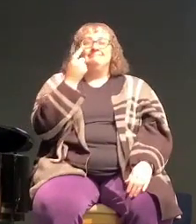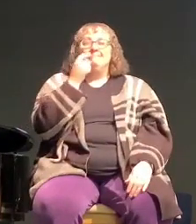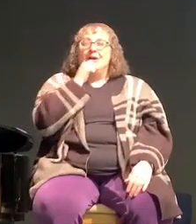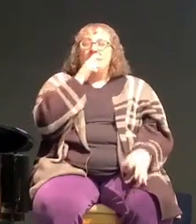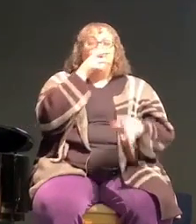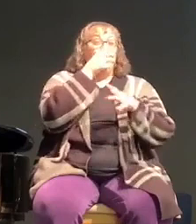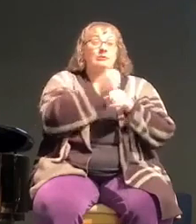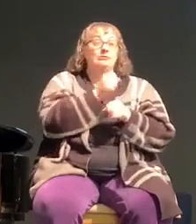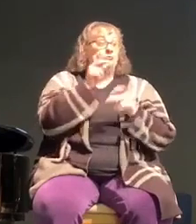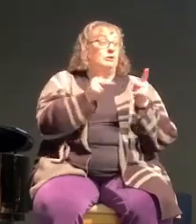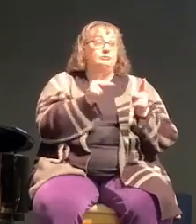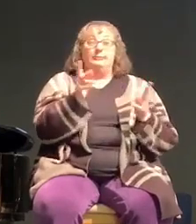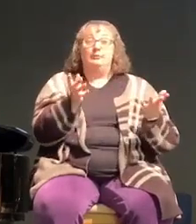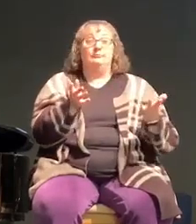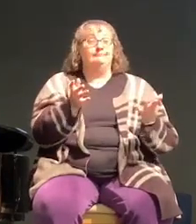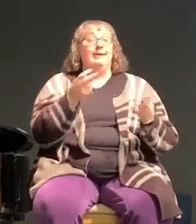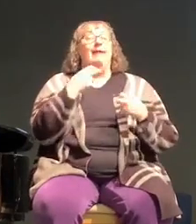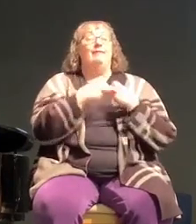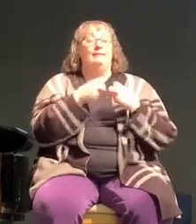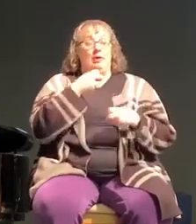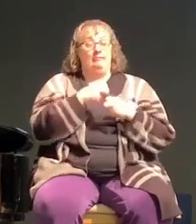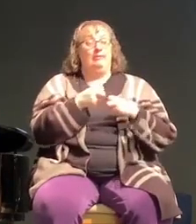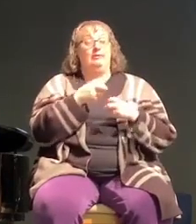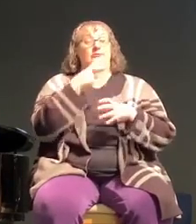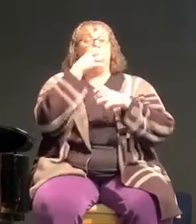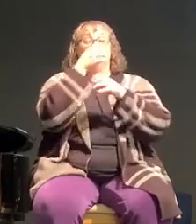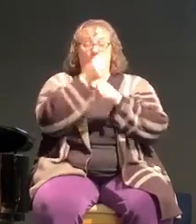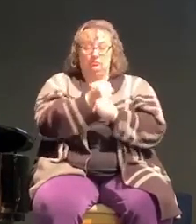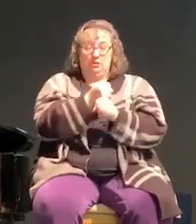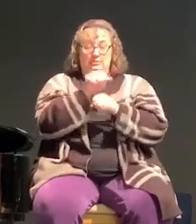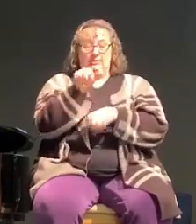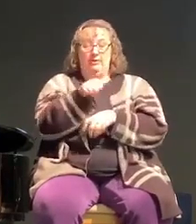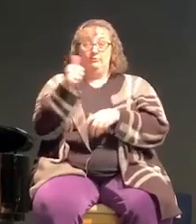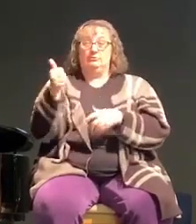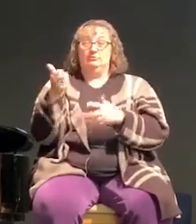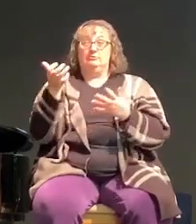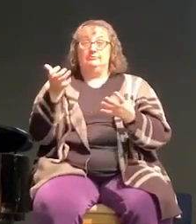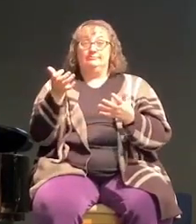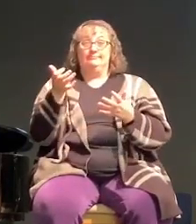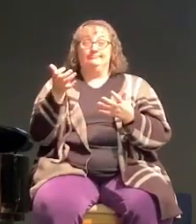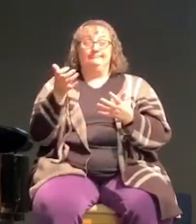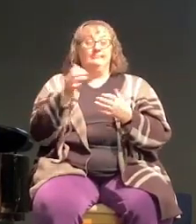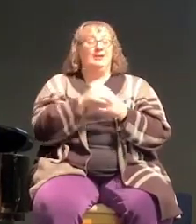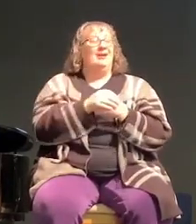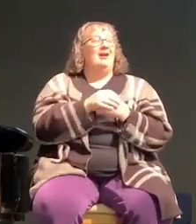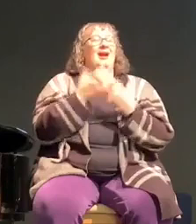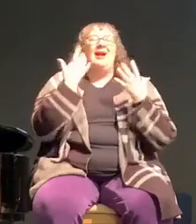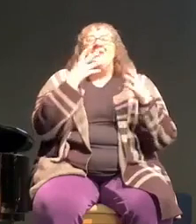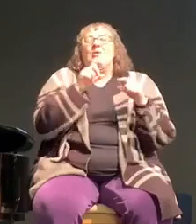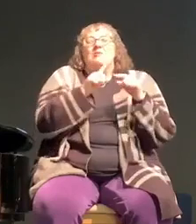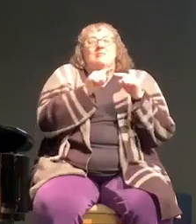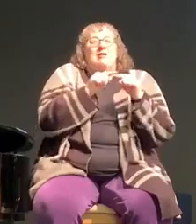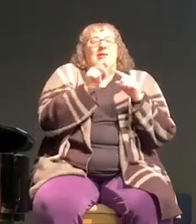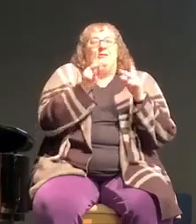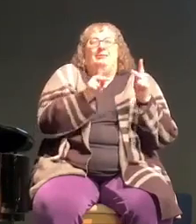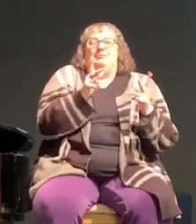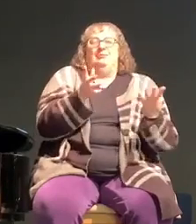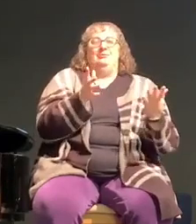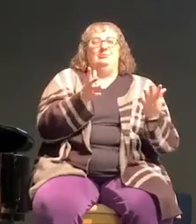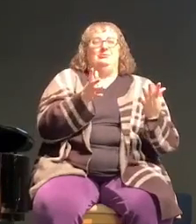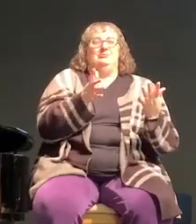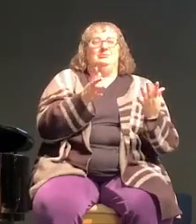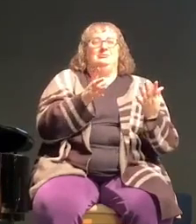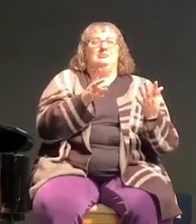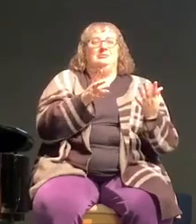trust people. I have a problem actually trusting others. It's because I don't want to rely on these people. And it just